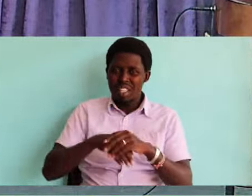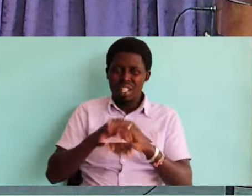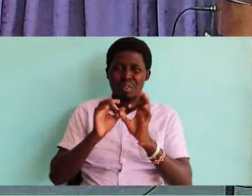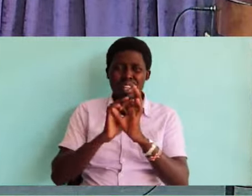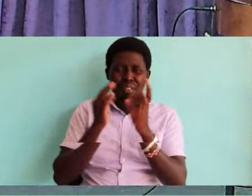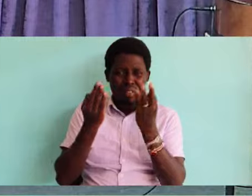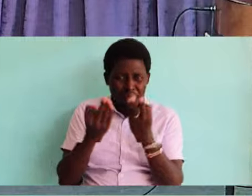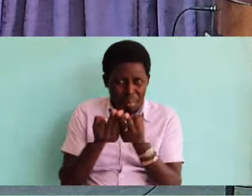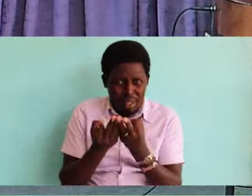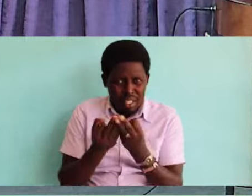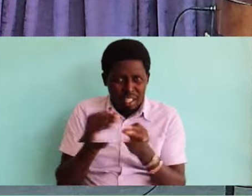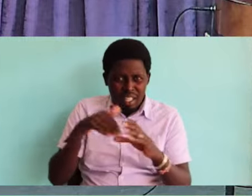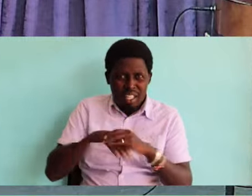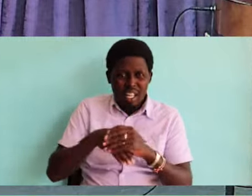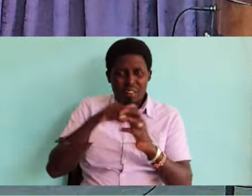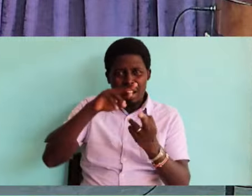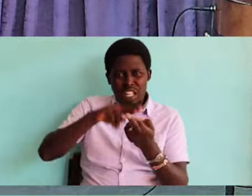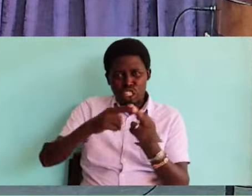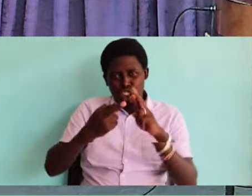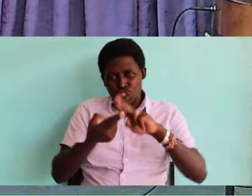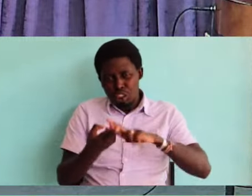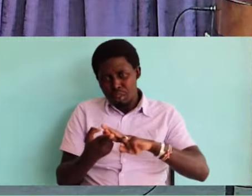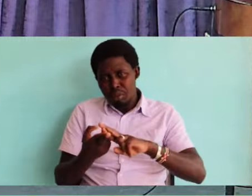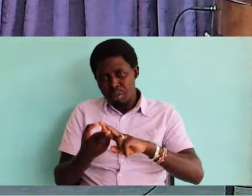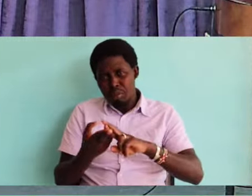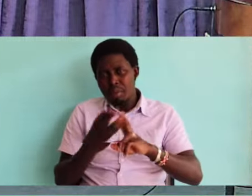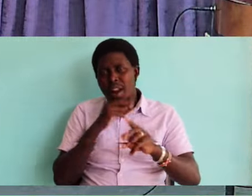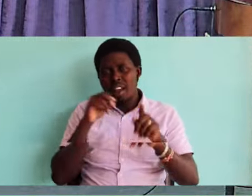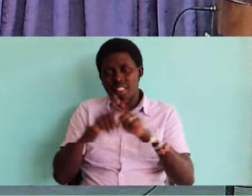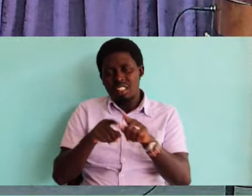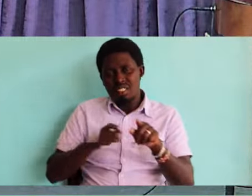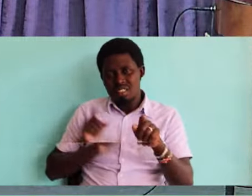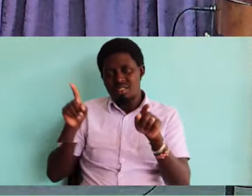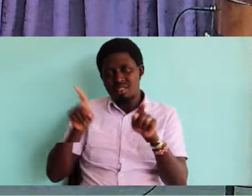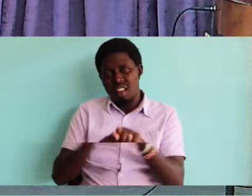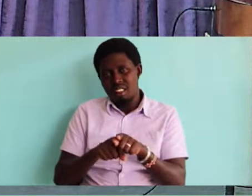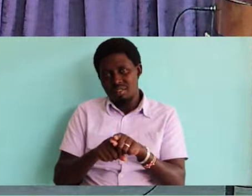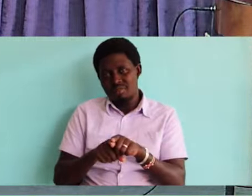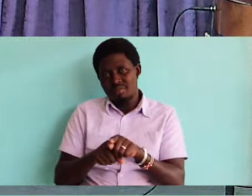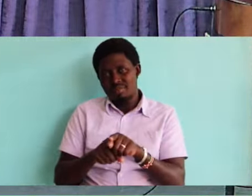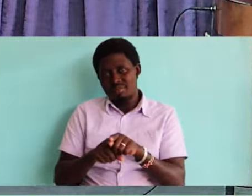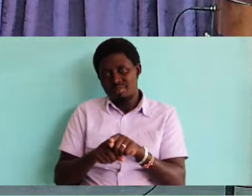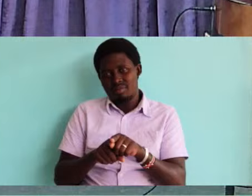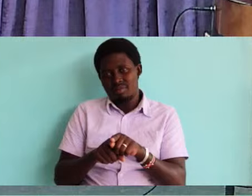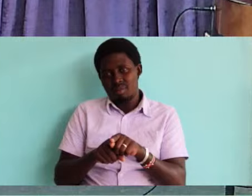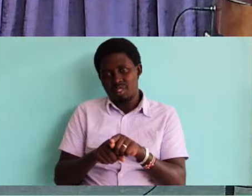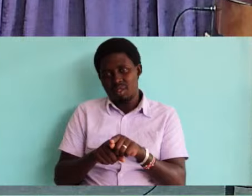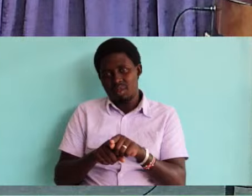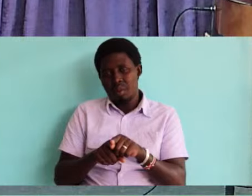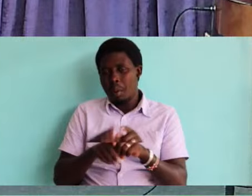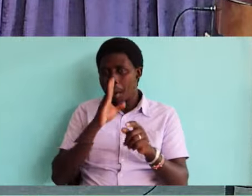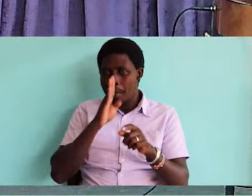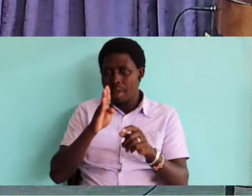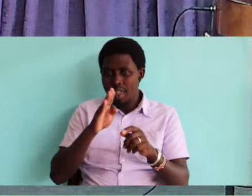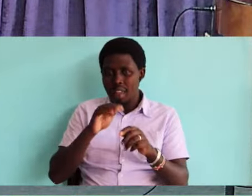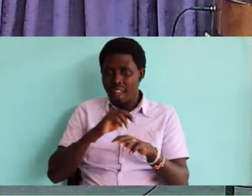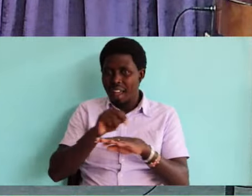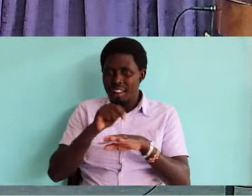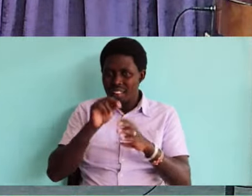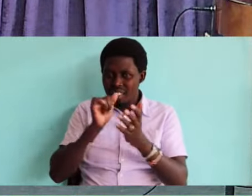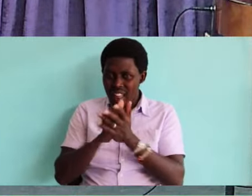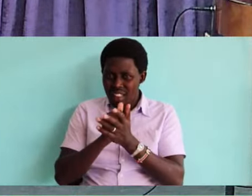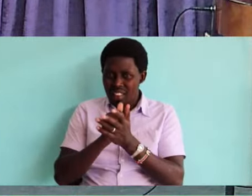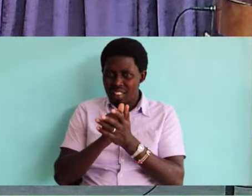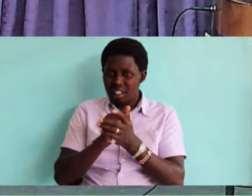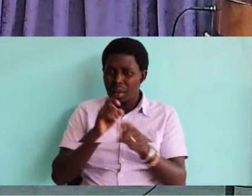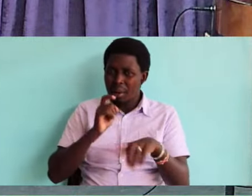our relationships as sisters and brothers in Christ. We need to be at that point where can we check